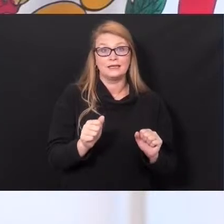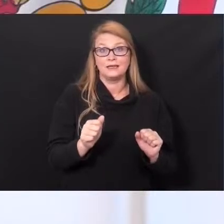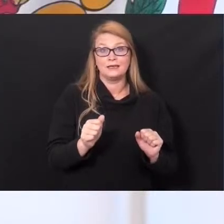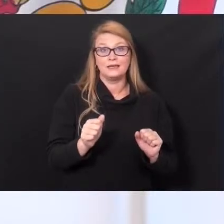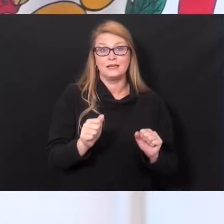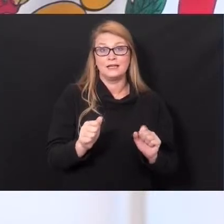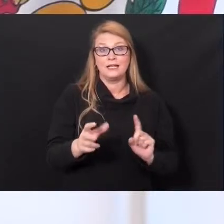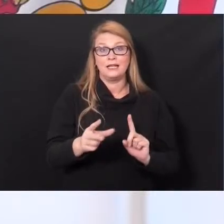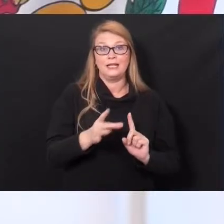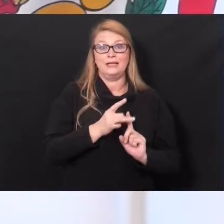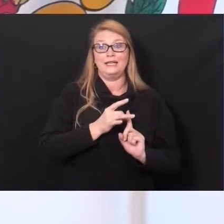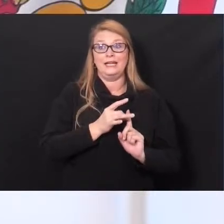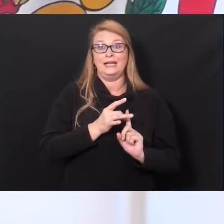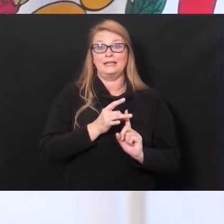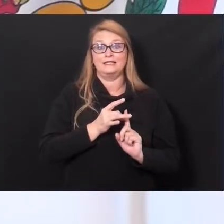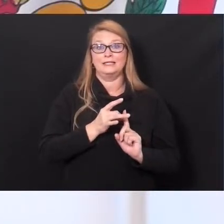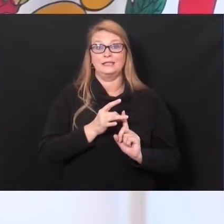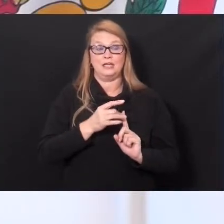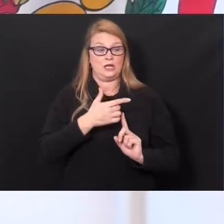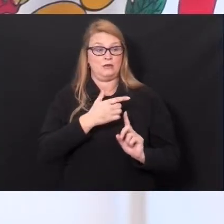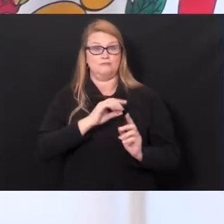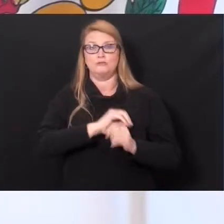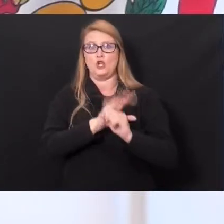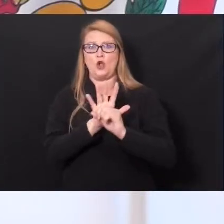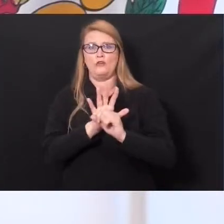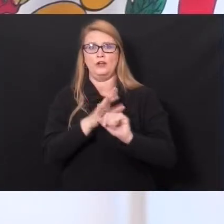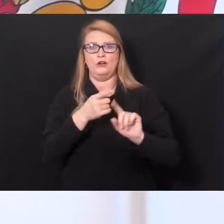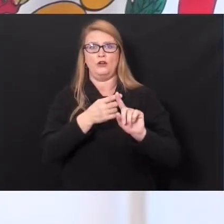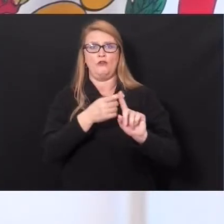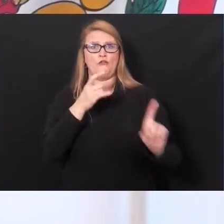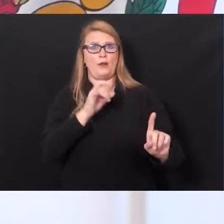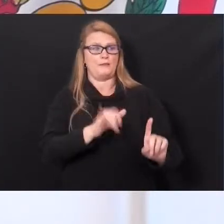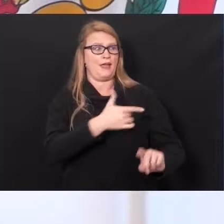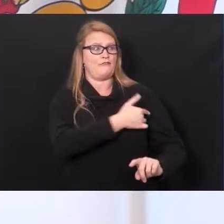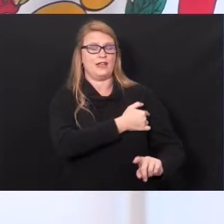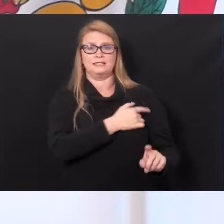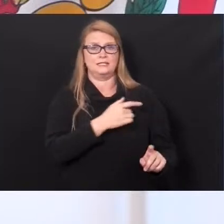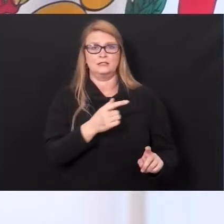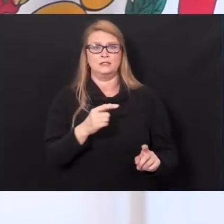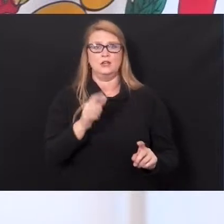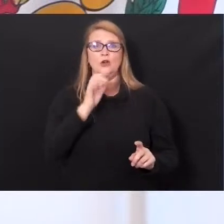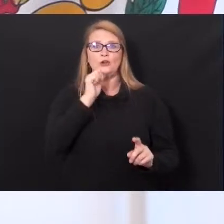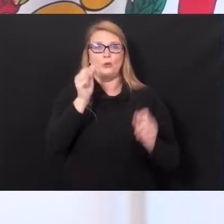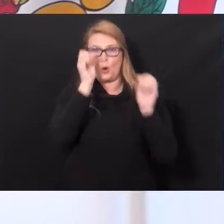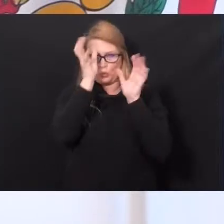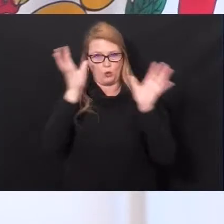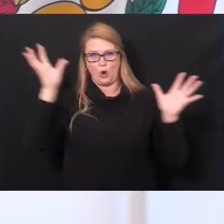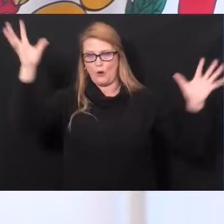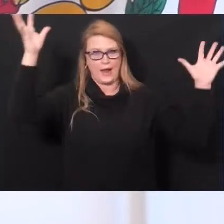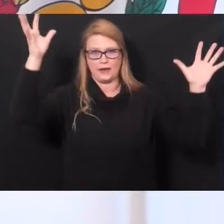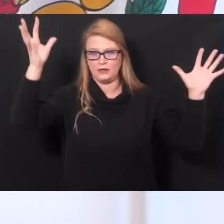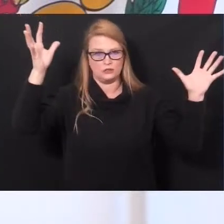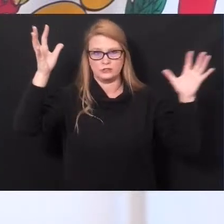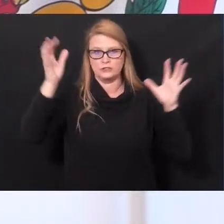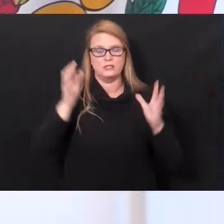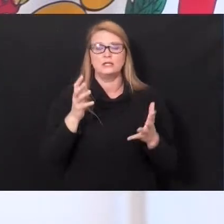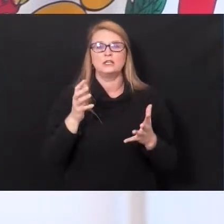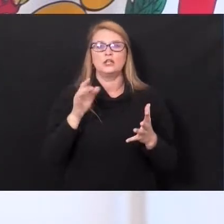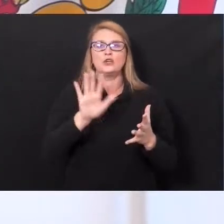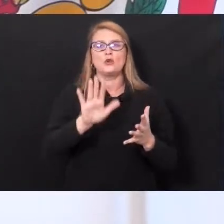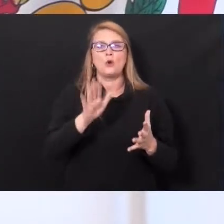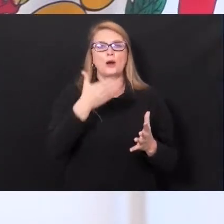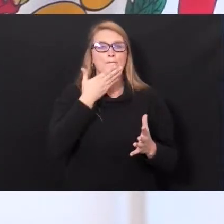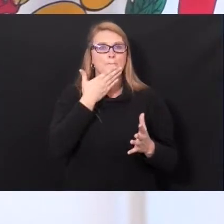absolutely get COVID from taking the vaccine. You're not going to grow antlers. Absolutely, your